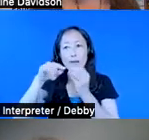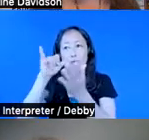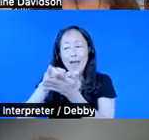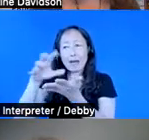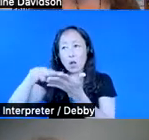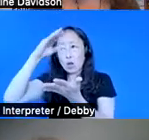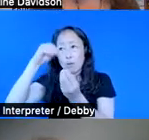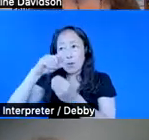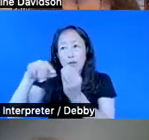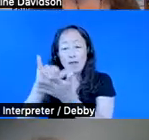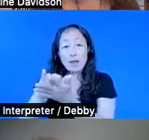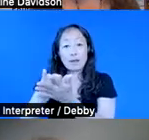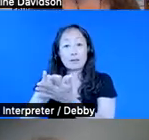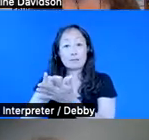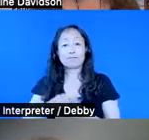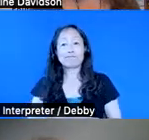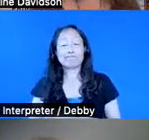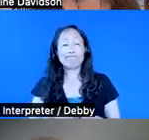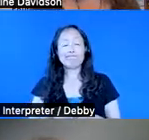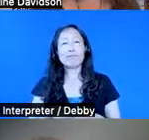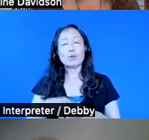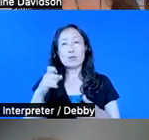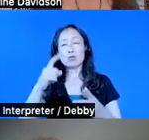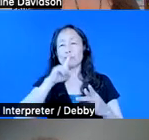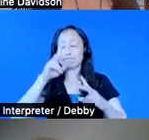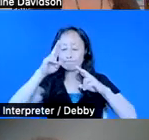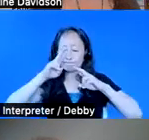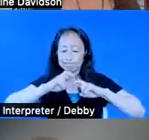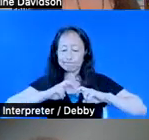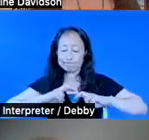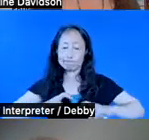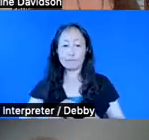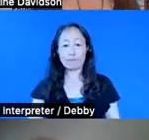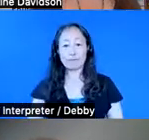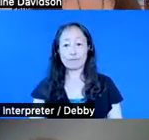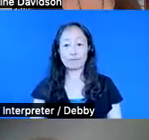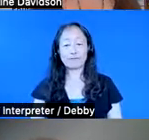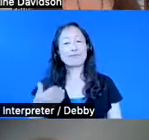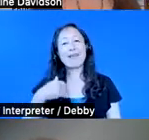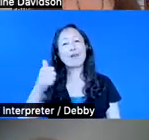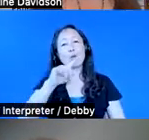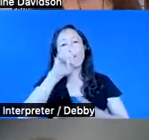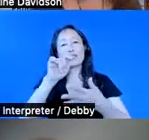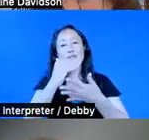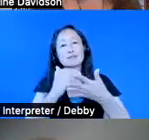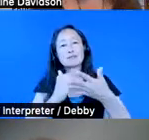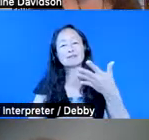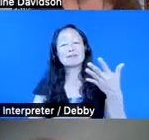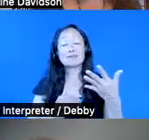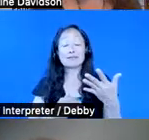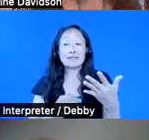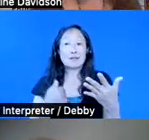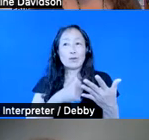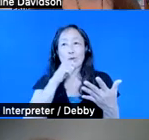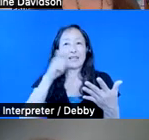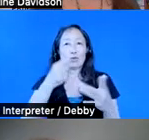There's some other questions in here that, you know, we don't need to go into, but it's something to think about. You know, right